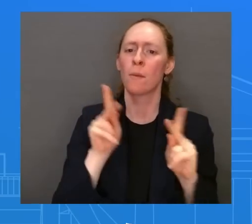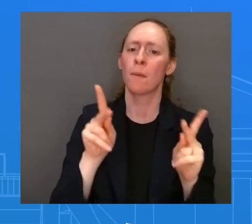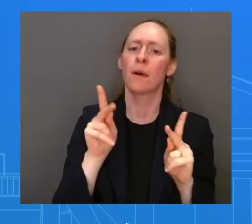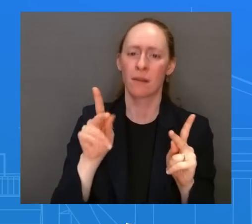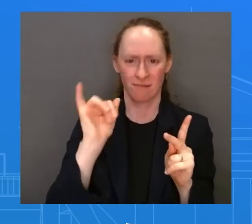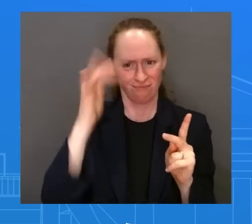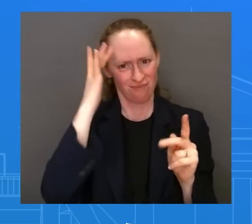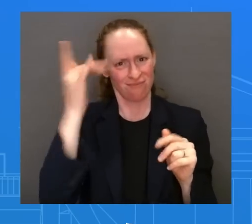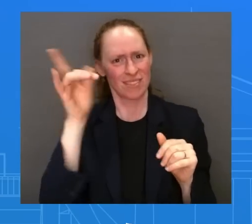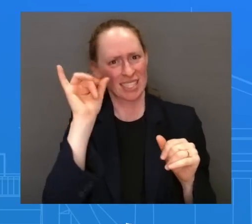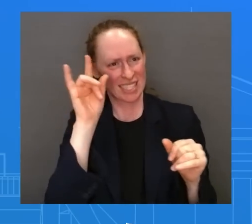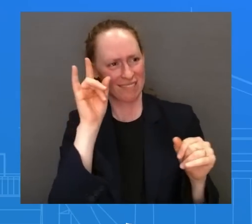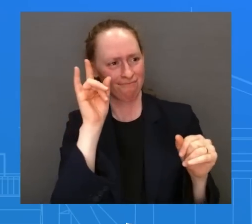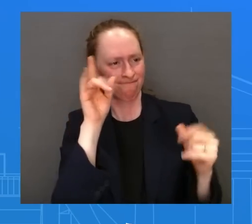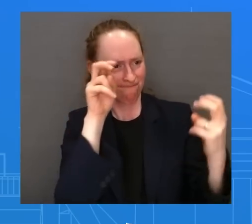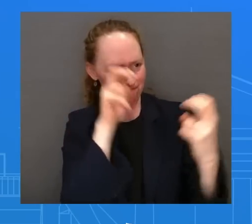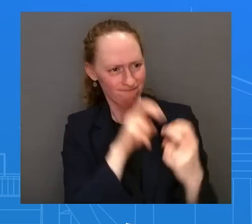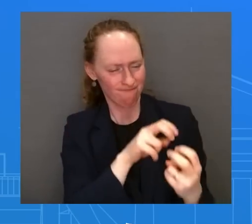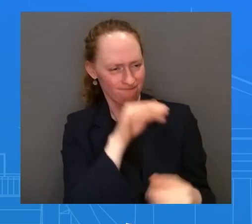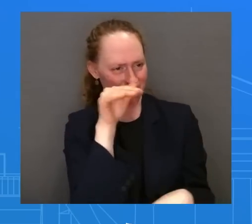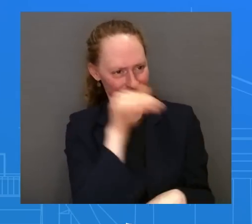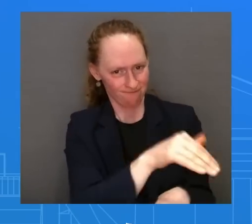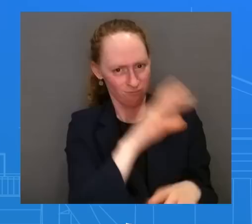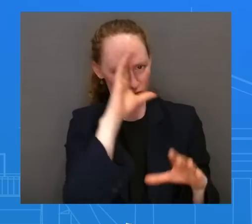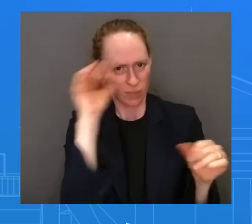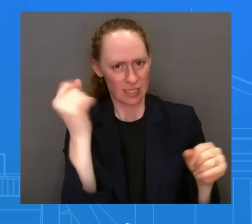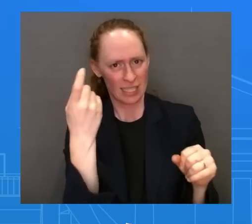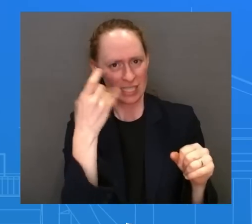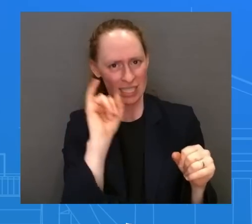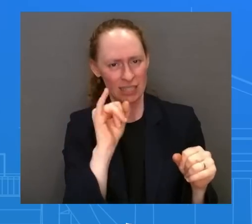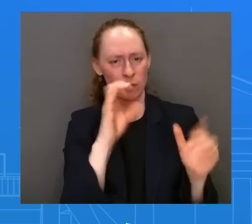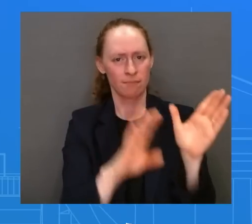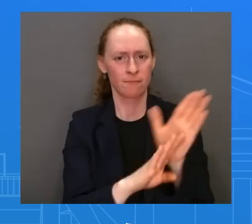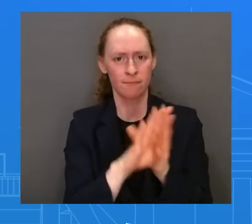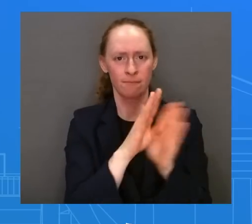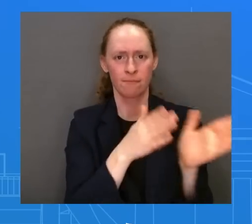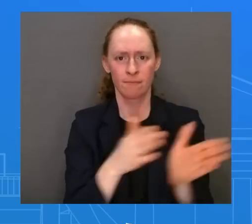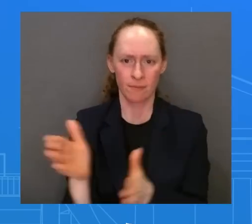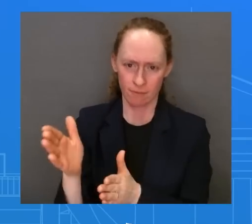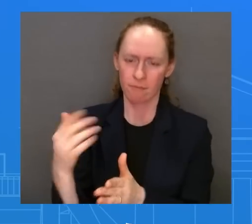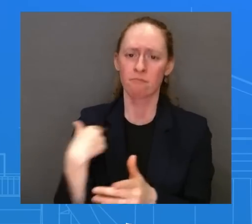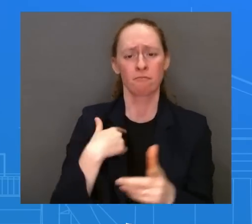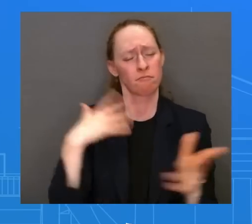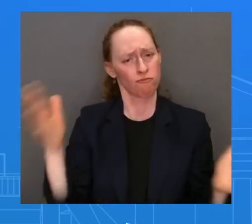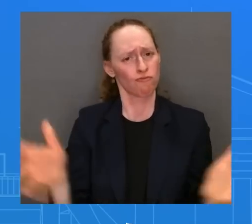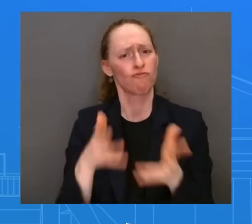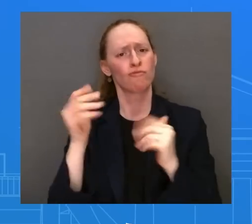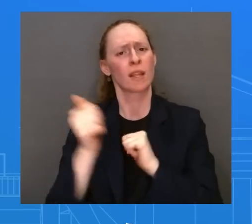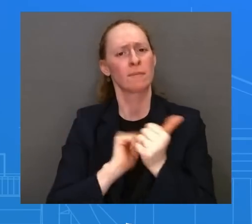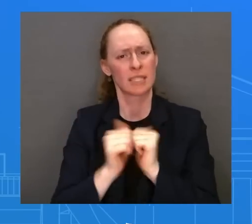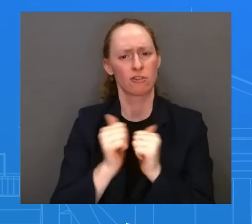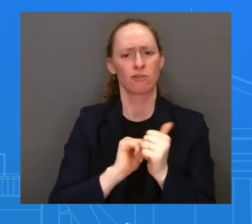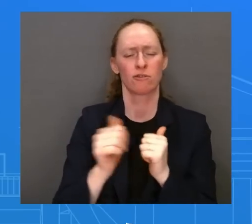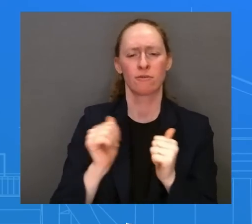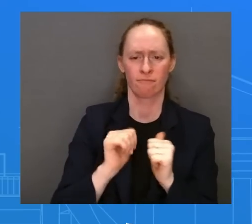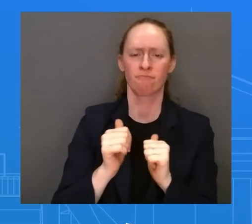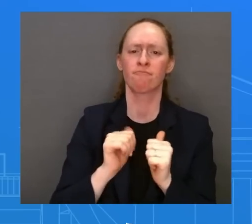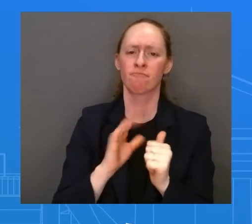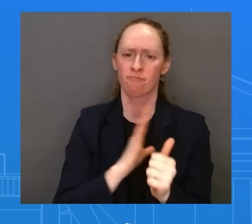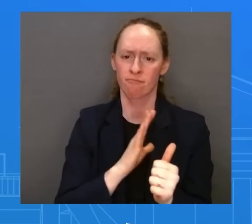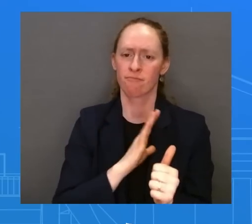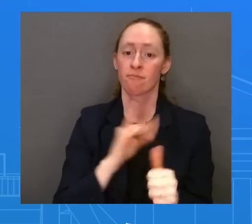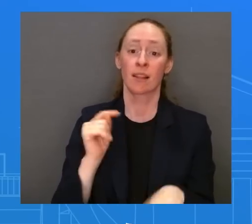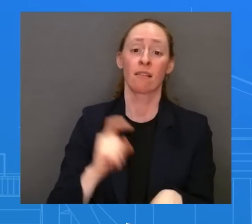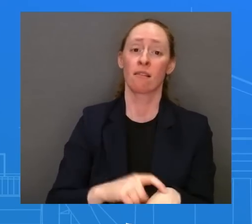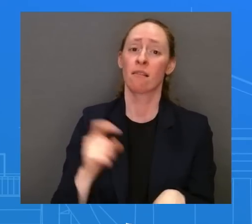believe it is a competition and we believe the United States is well poised to win that competition we don't seek conflict with China but we are not at